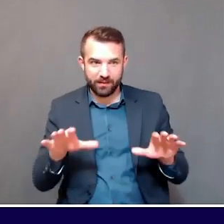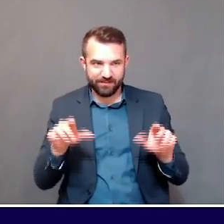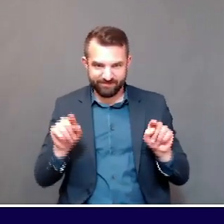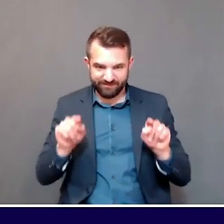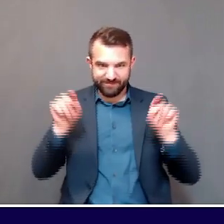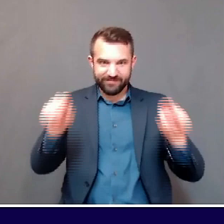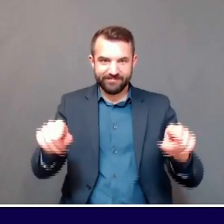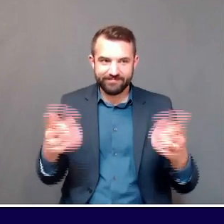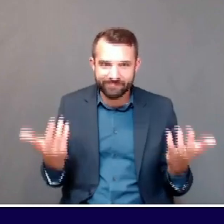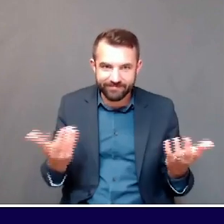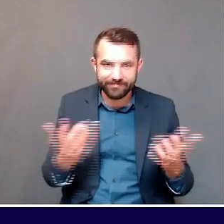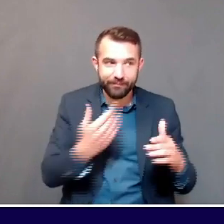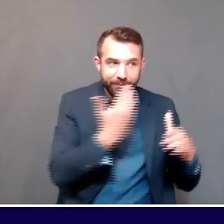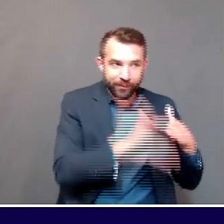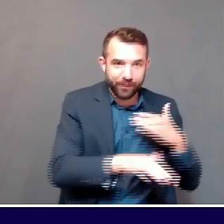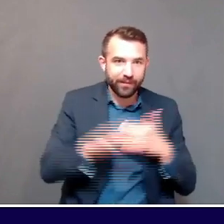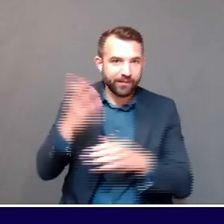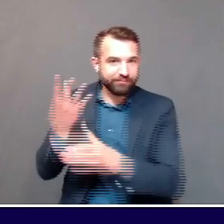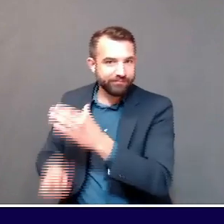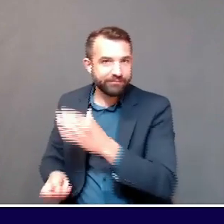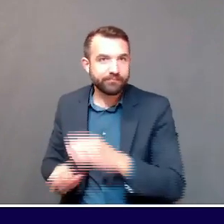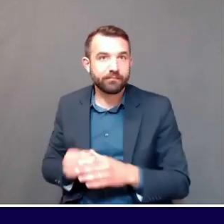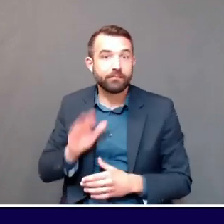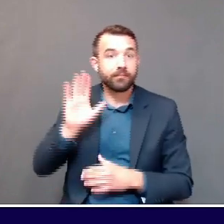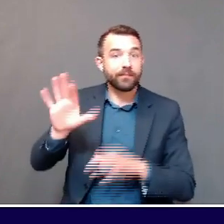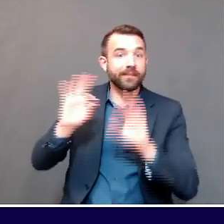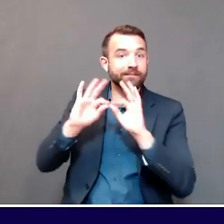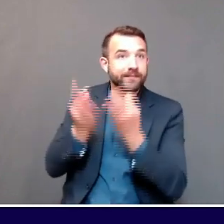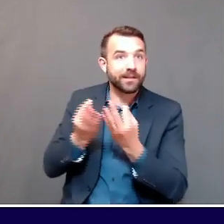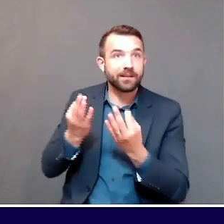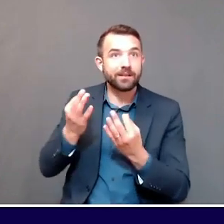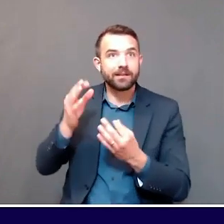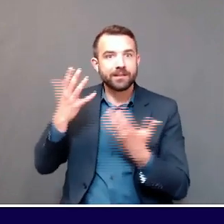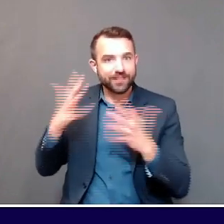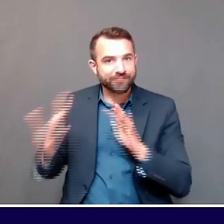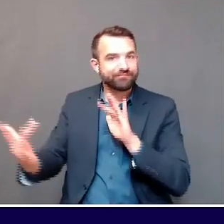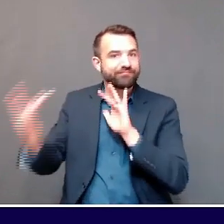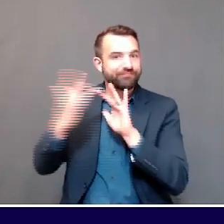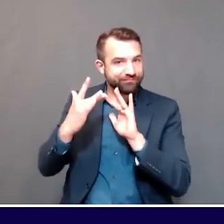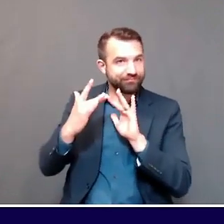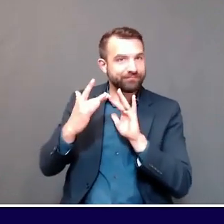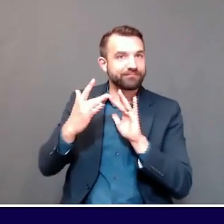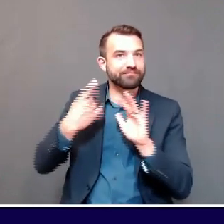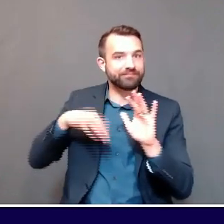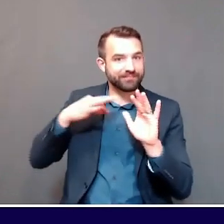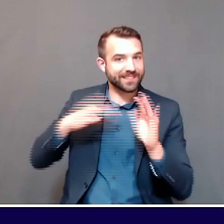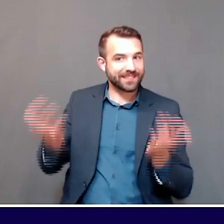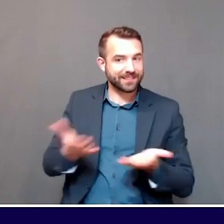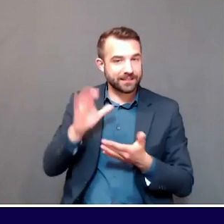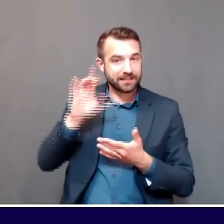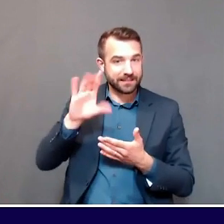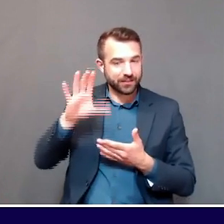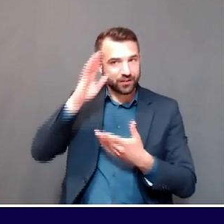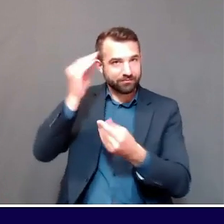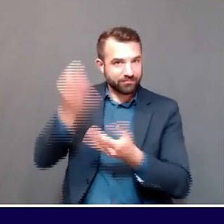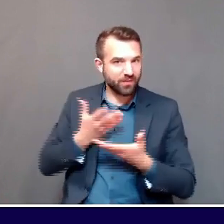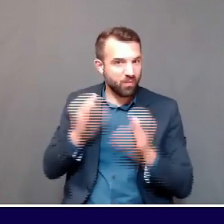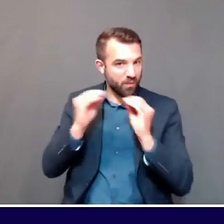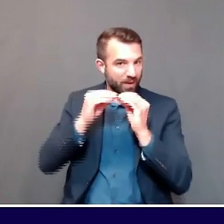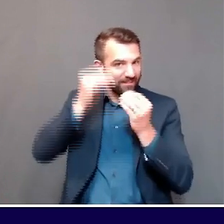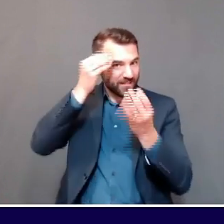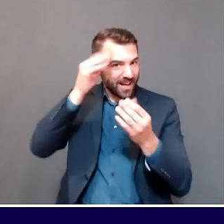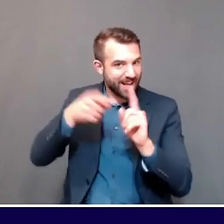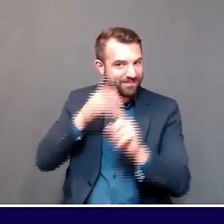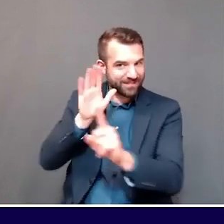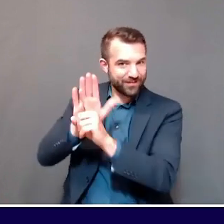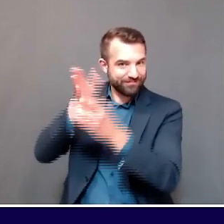Her family actually graciously reached out to us to share even more information about